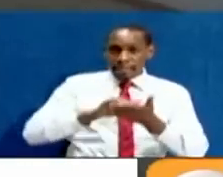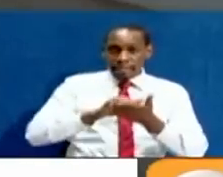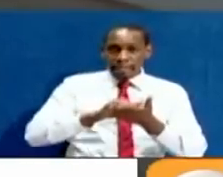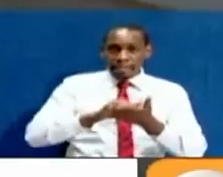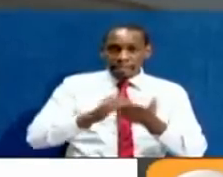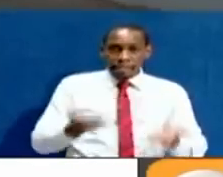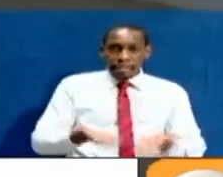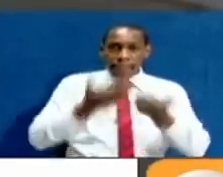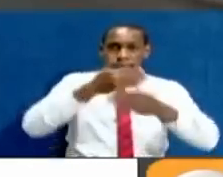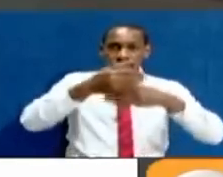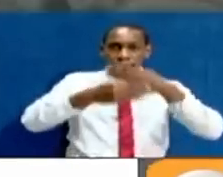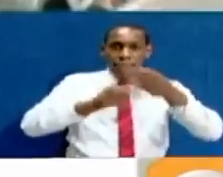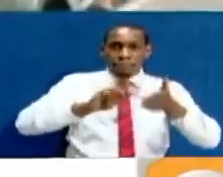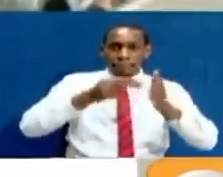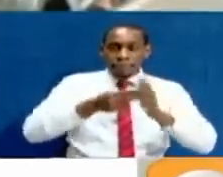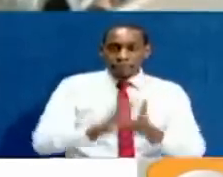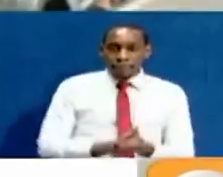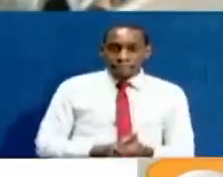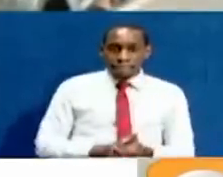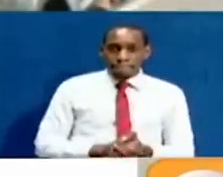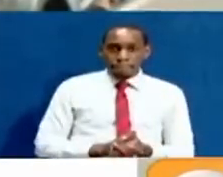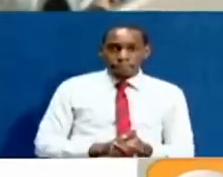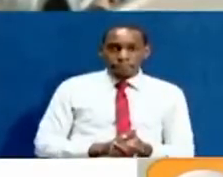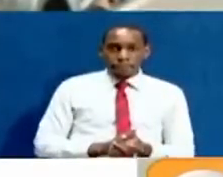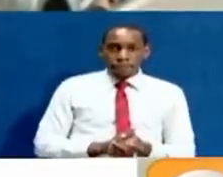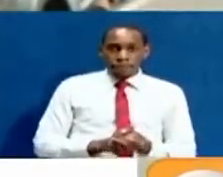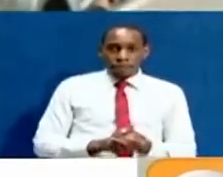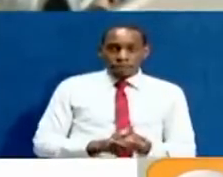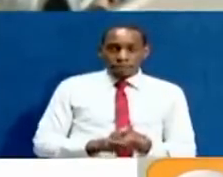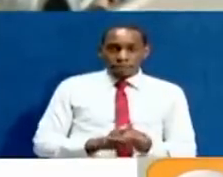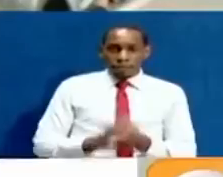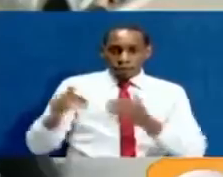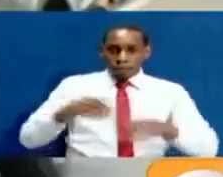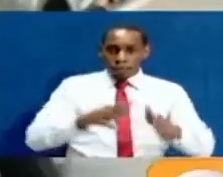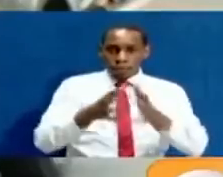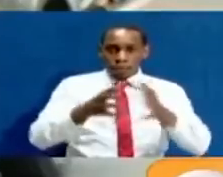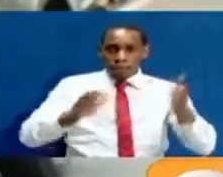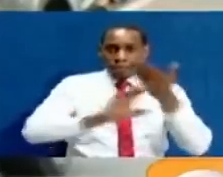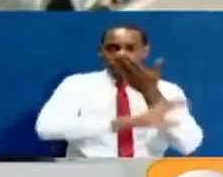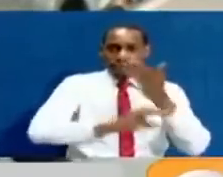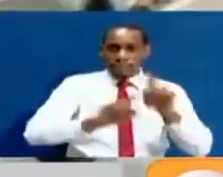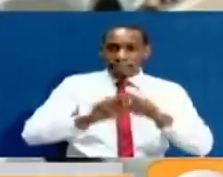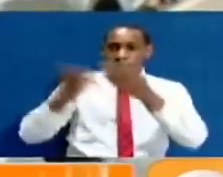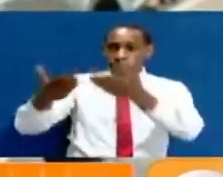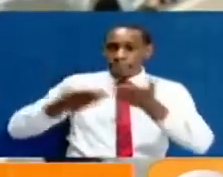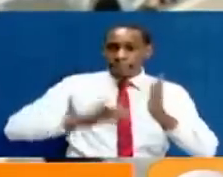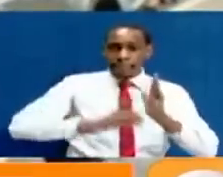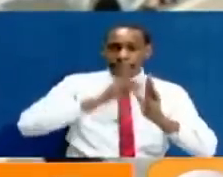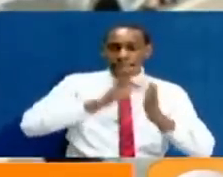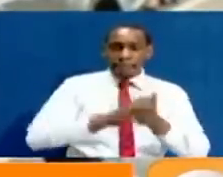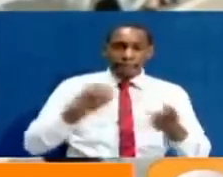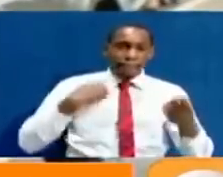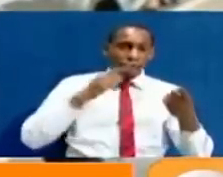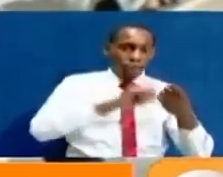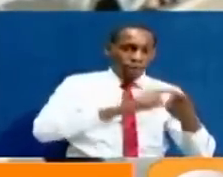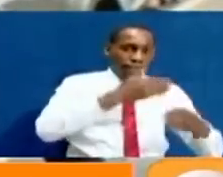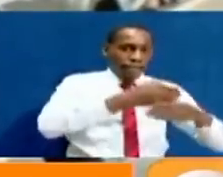up on infrastructural projects. Jia ya kufungua inchi na kuleta maendeleo, sema number